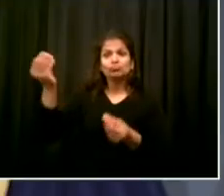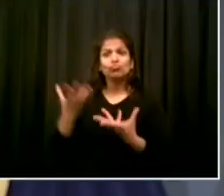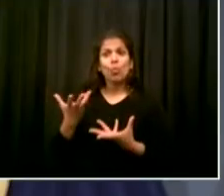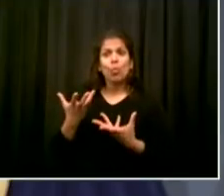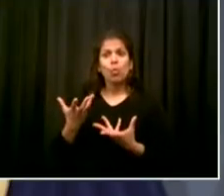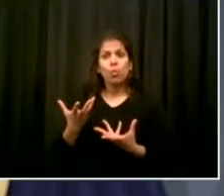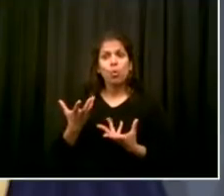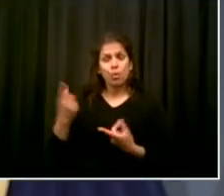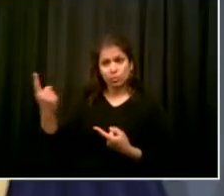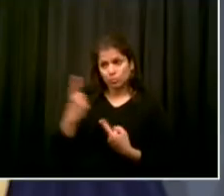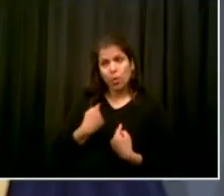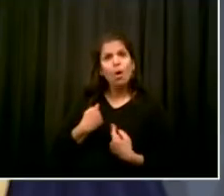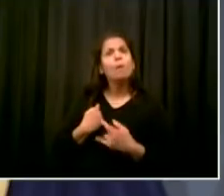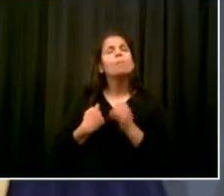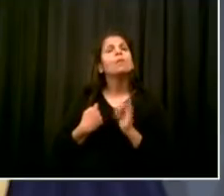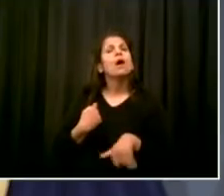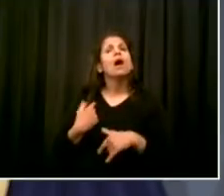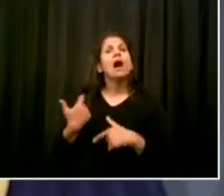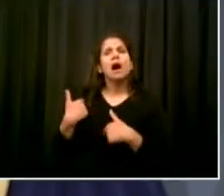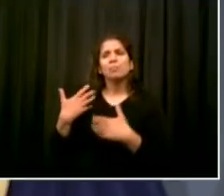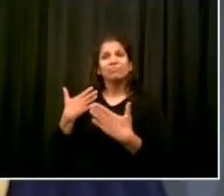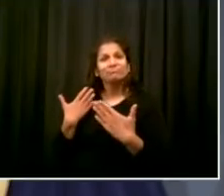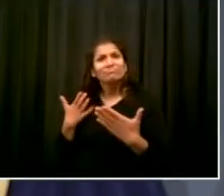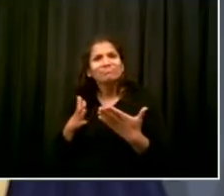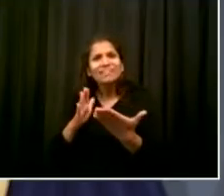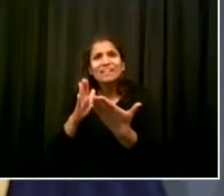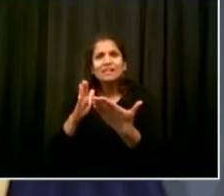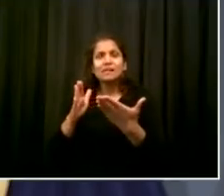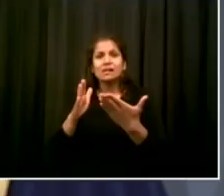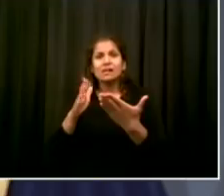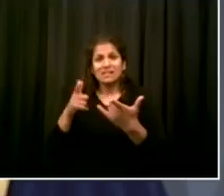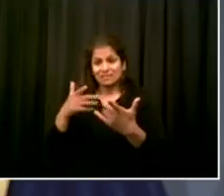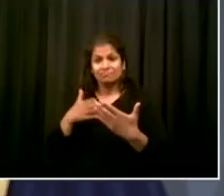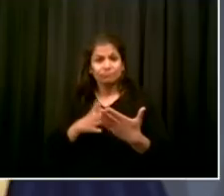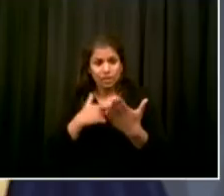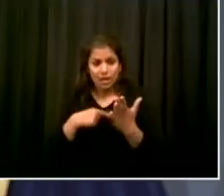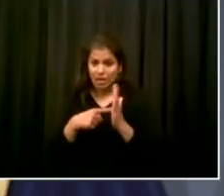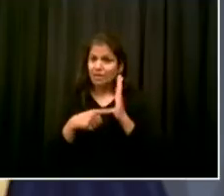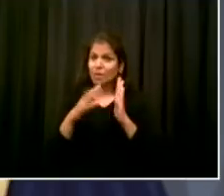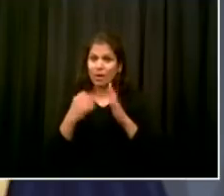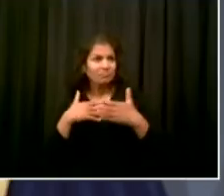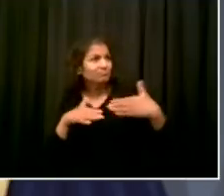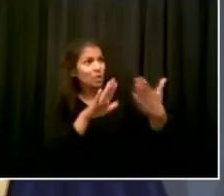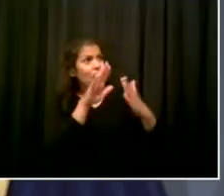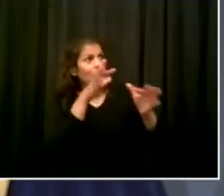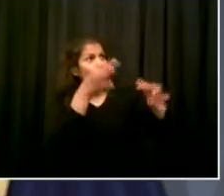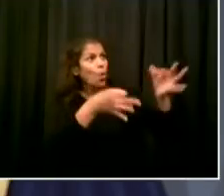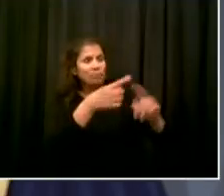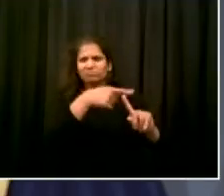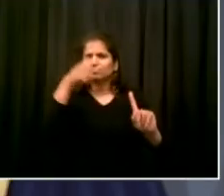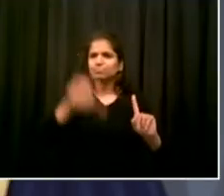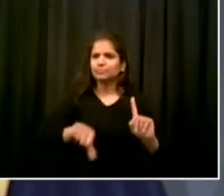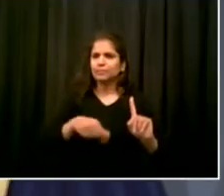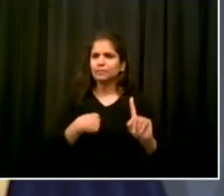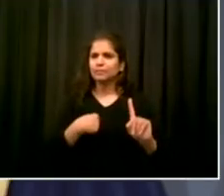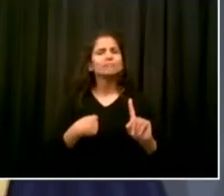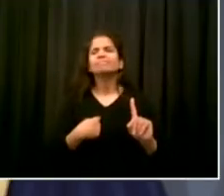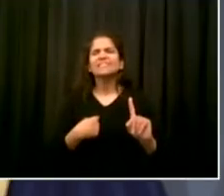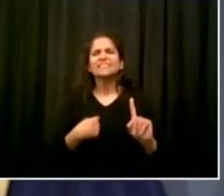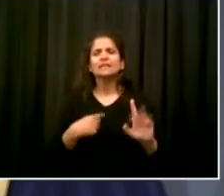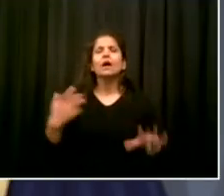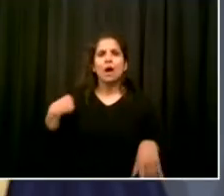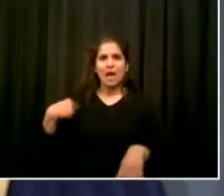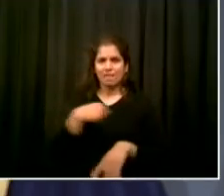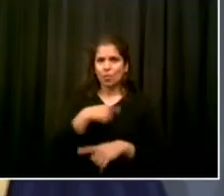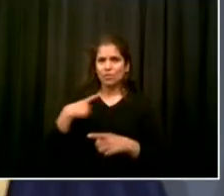be enjoined from doing that, and that was the end of the discussion. But the much better path was to change the law, and for the first time in a long, long